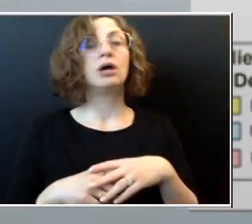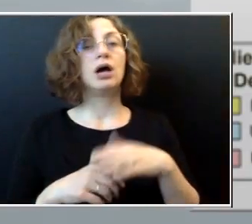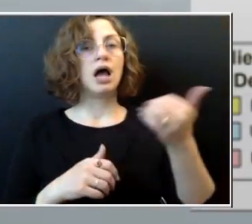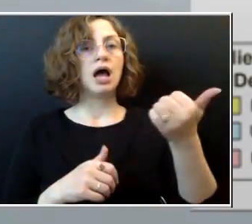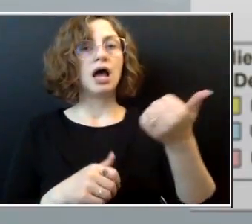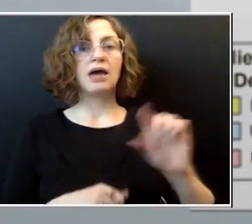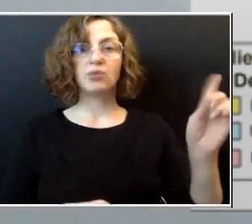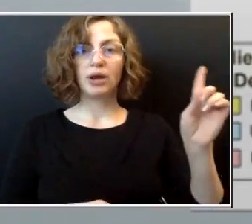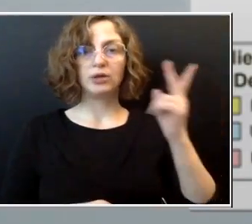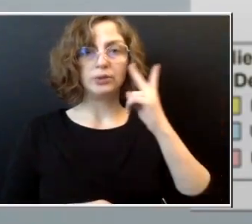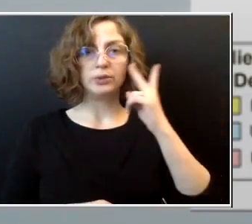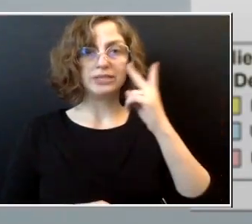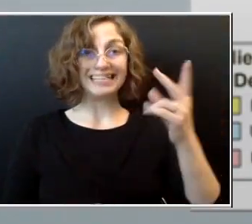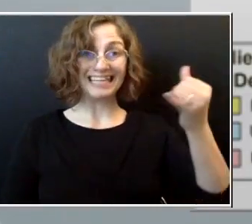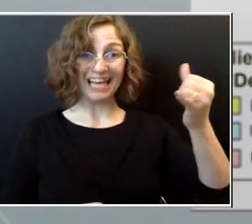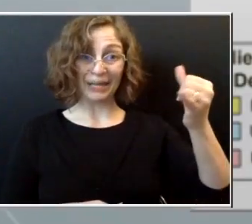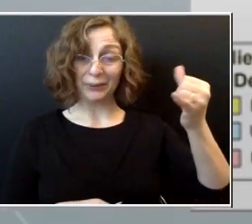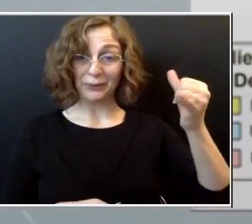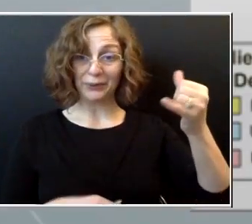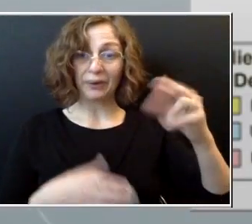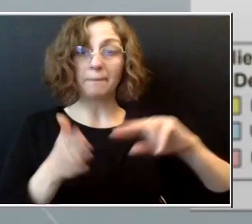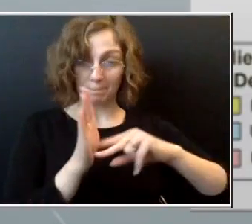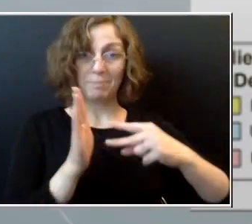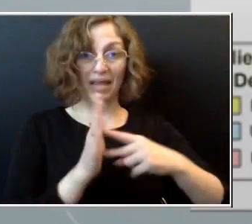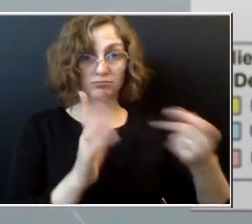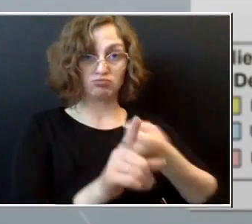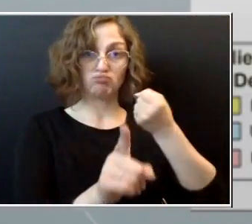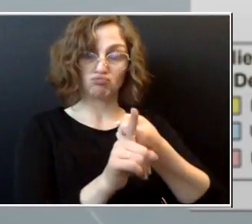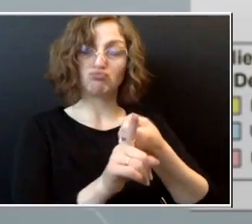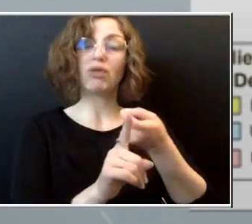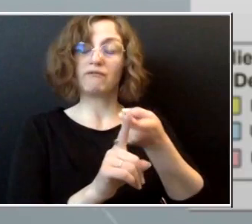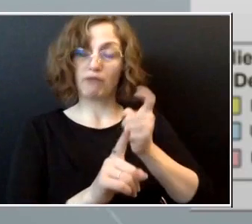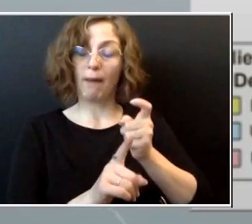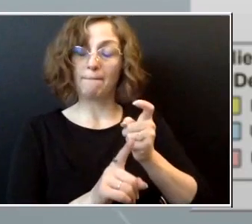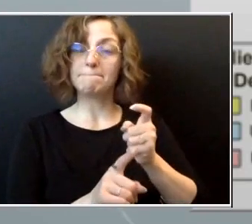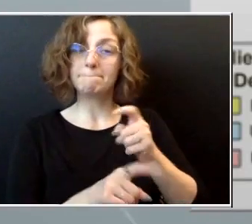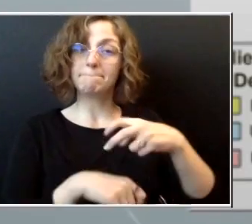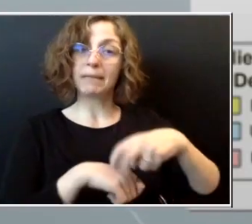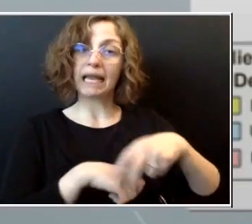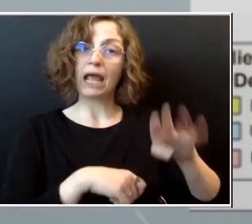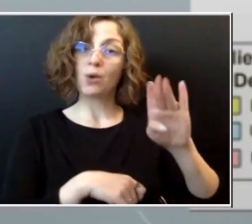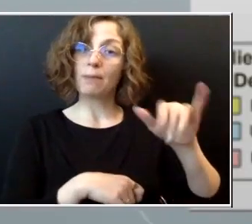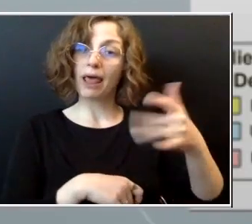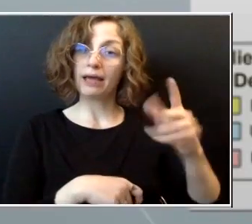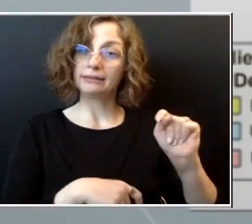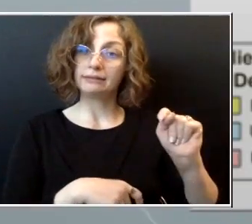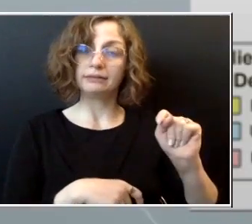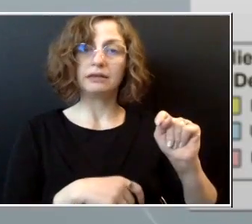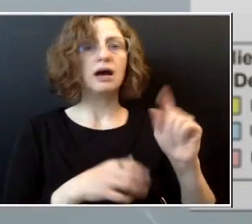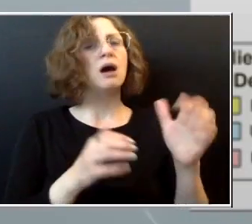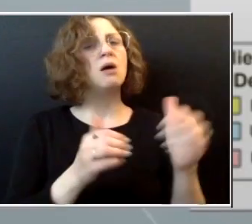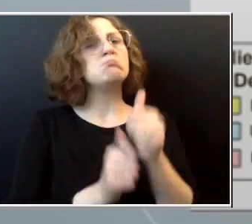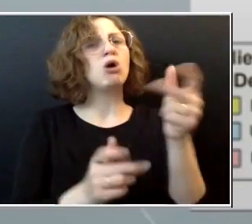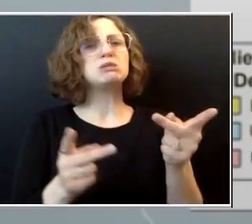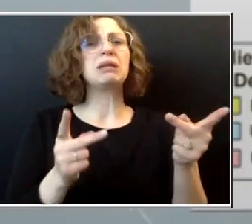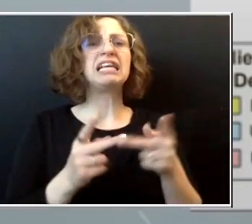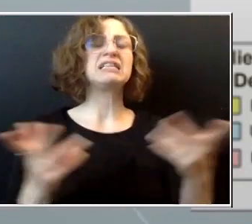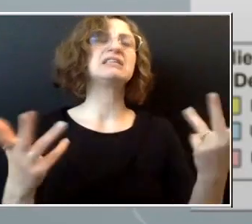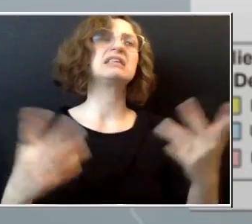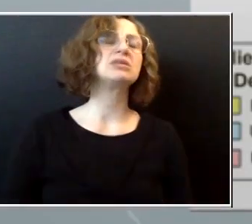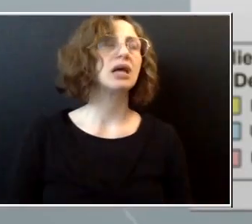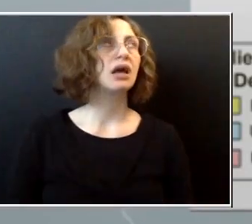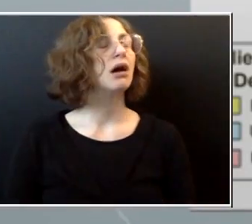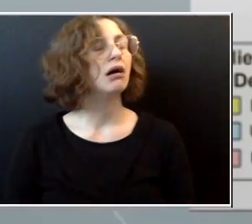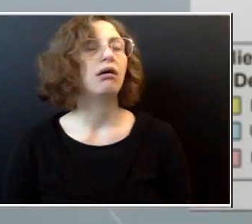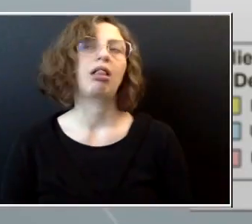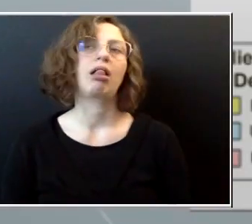potato blight hit. In most places, it was a nuisance. It was a disruption for farmers who were potato